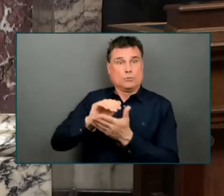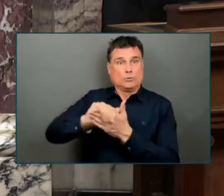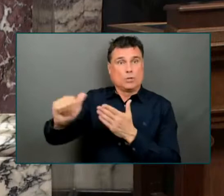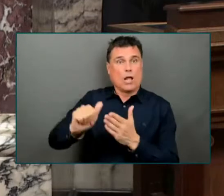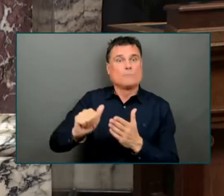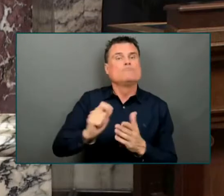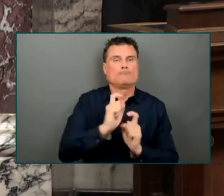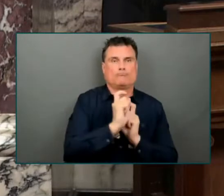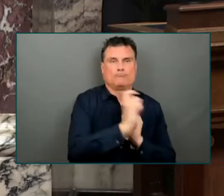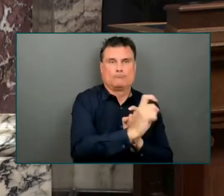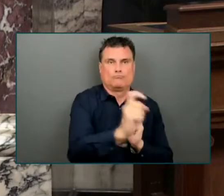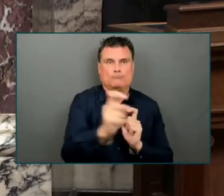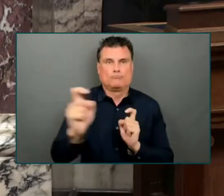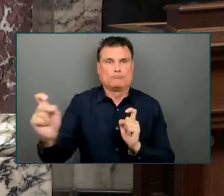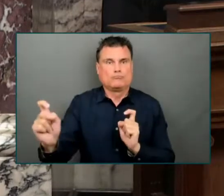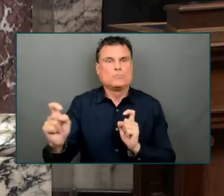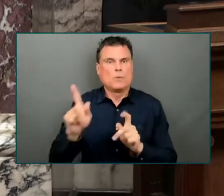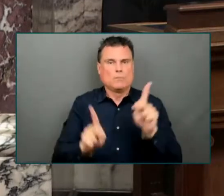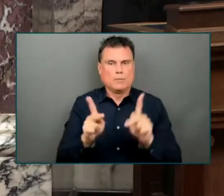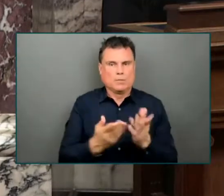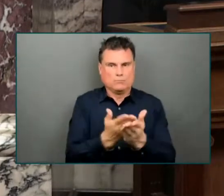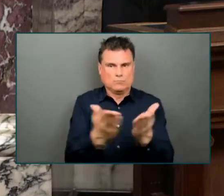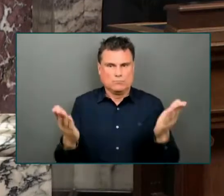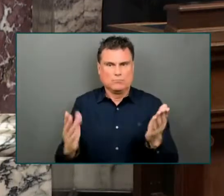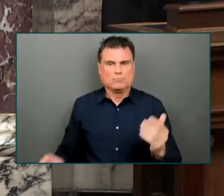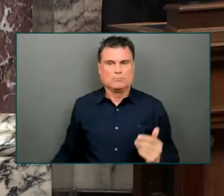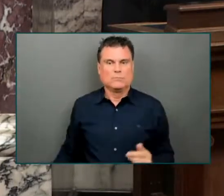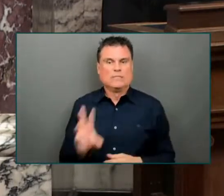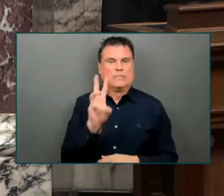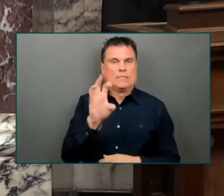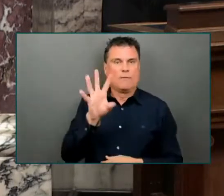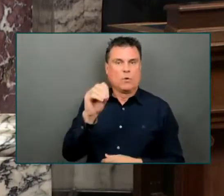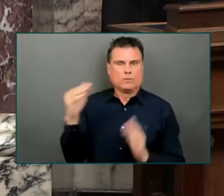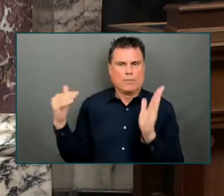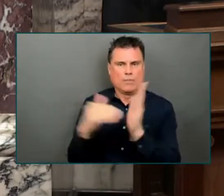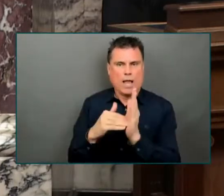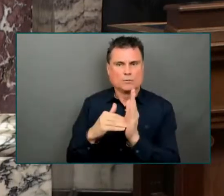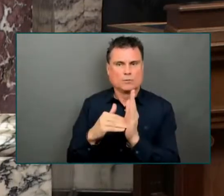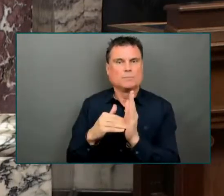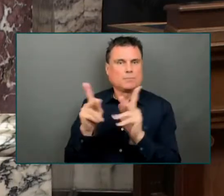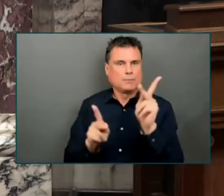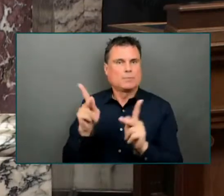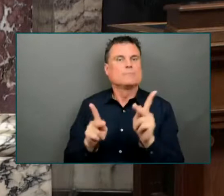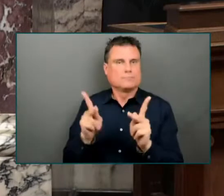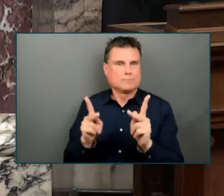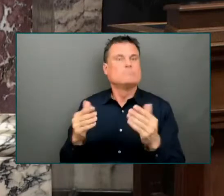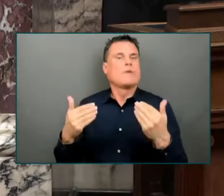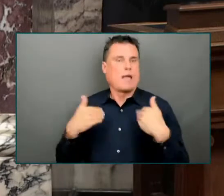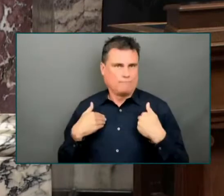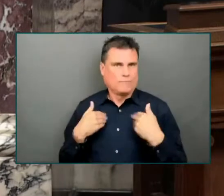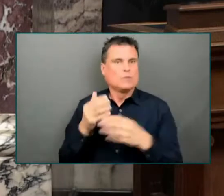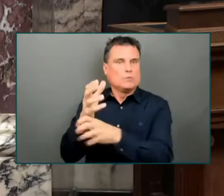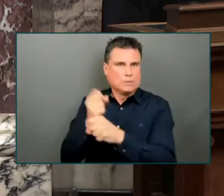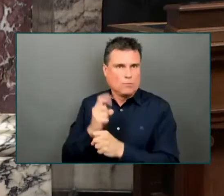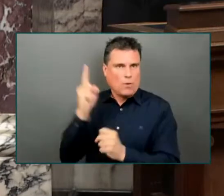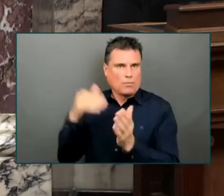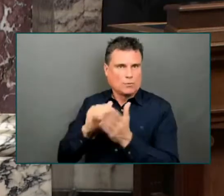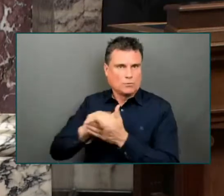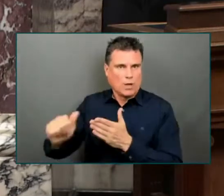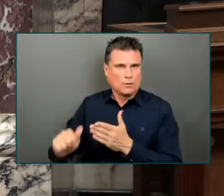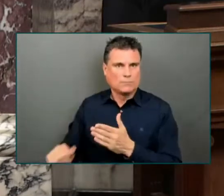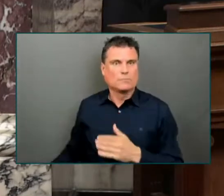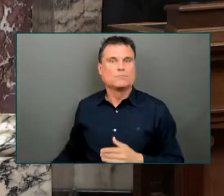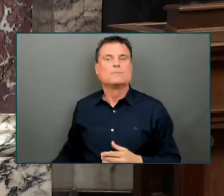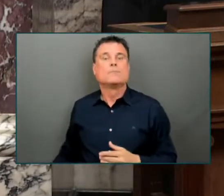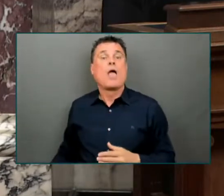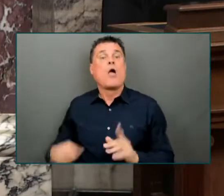Businesses saw their taxes deferred or slashed significantly, with rent relief to follow. Additional supports kept schools and